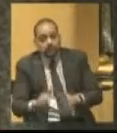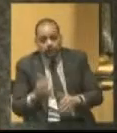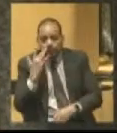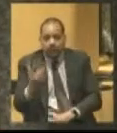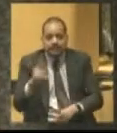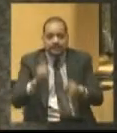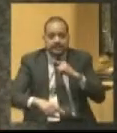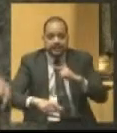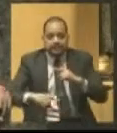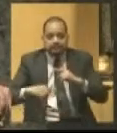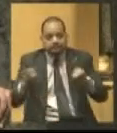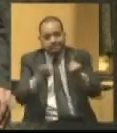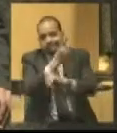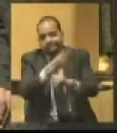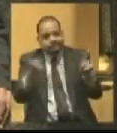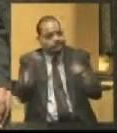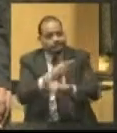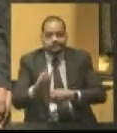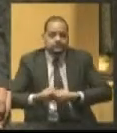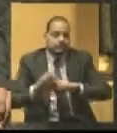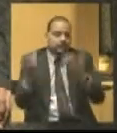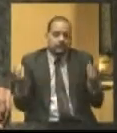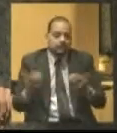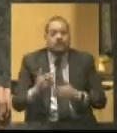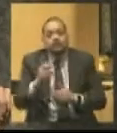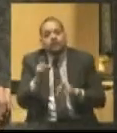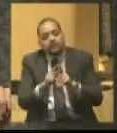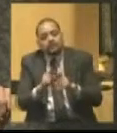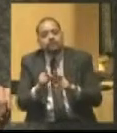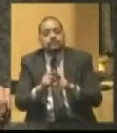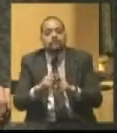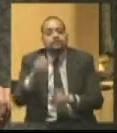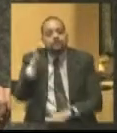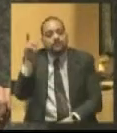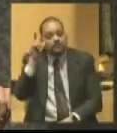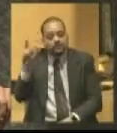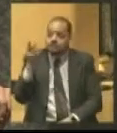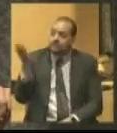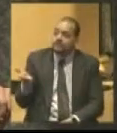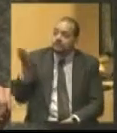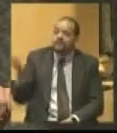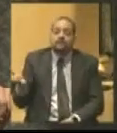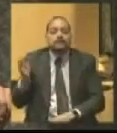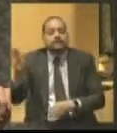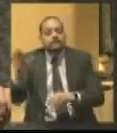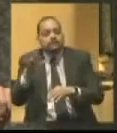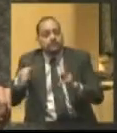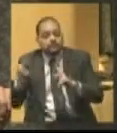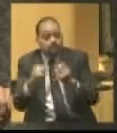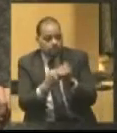when I say Lincoln and the Republicans were revolutionaries, I don't mean that they were socialists or communists or anarchists. They were never going